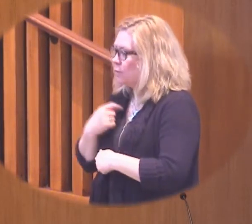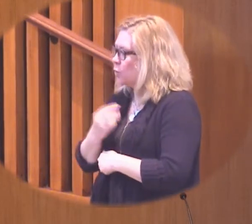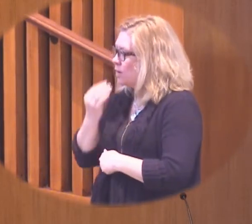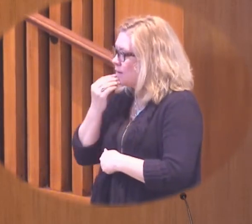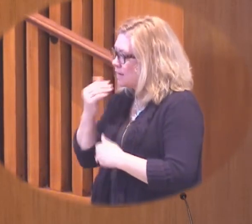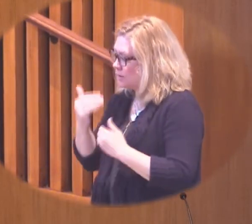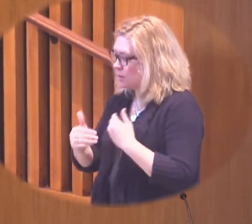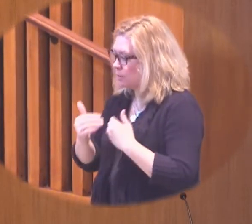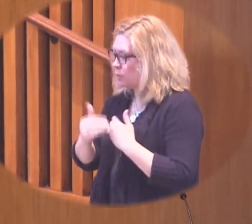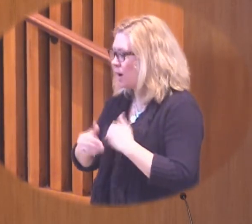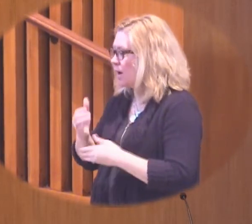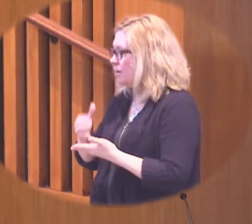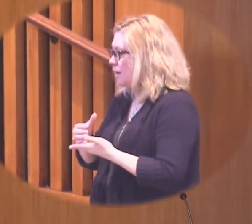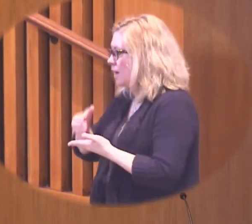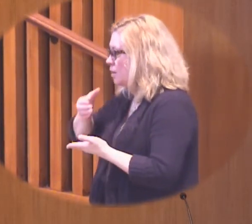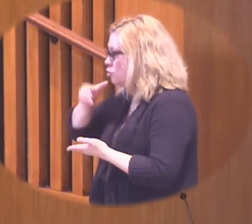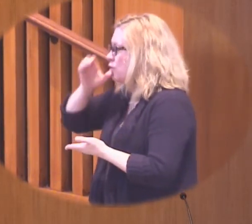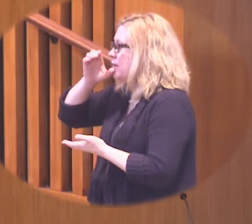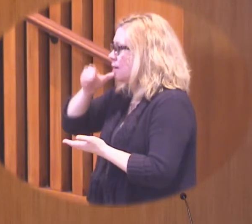faith.